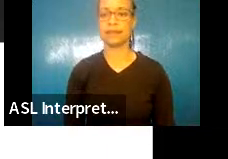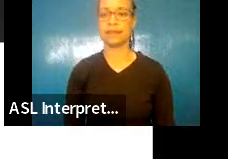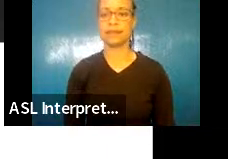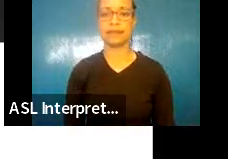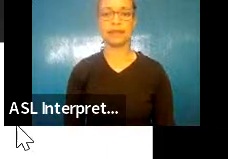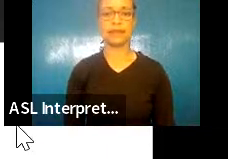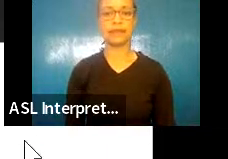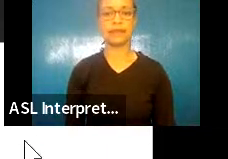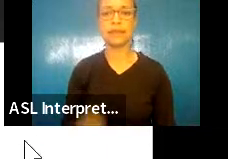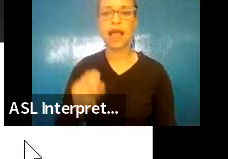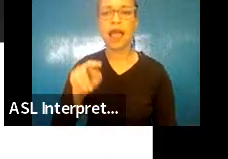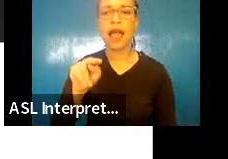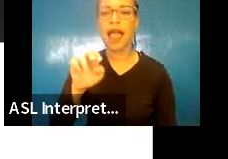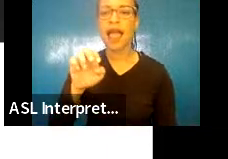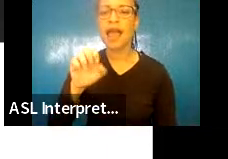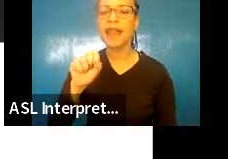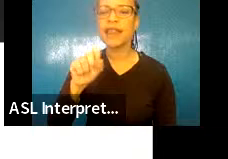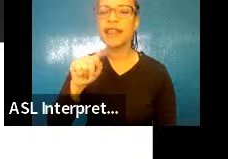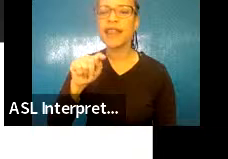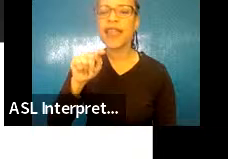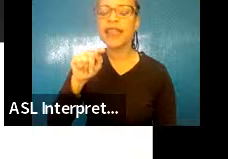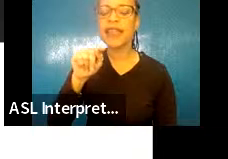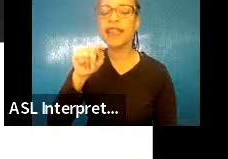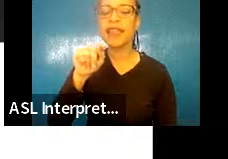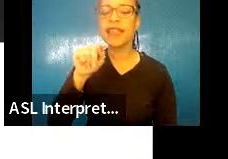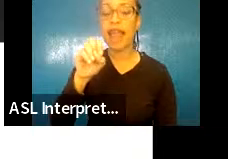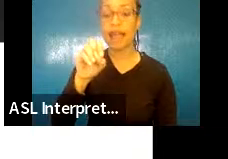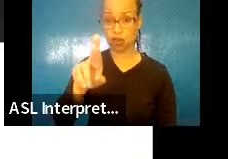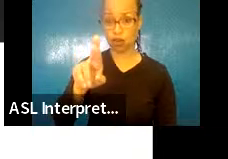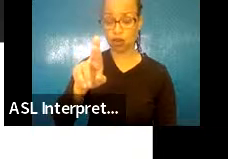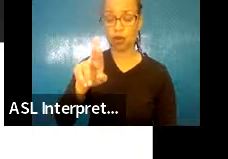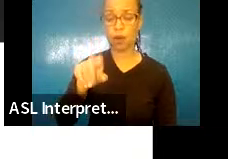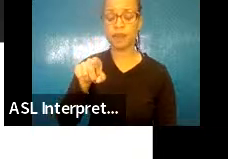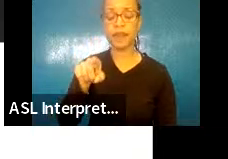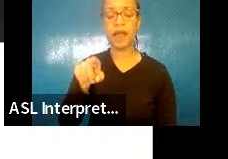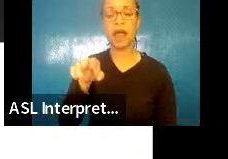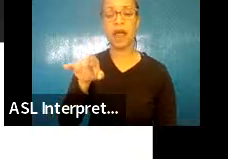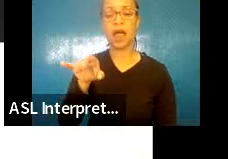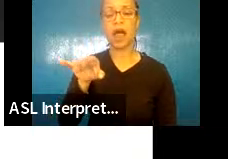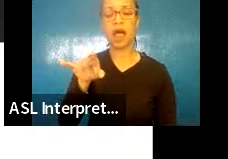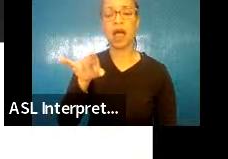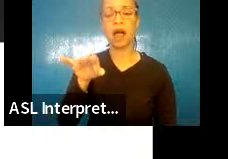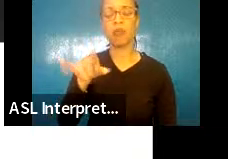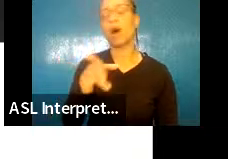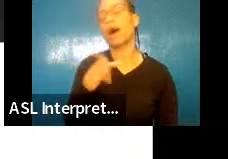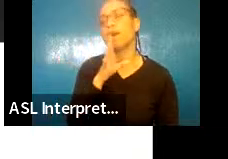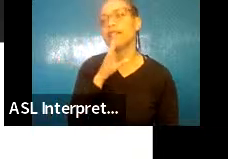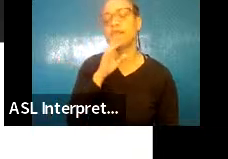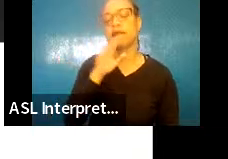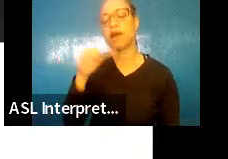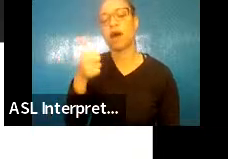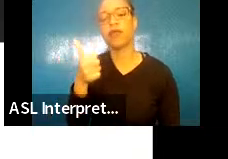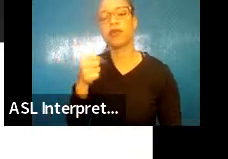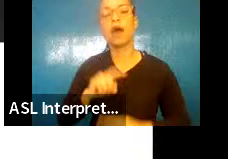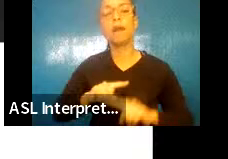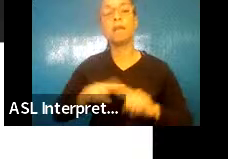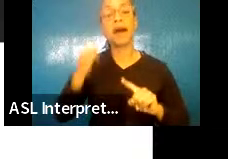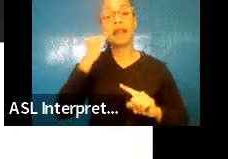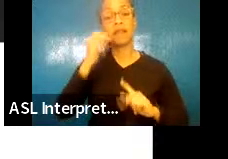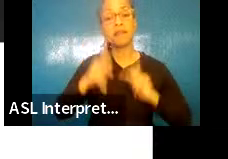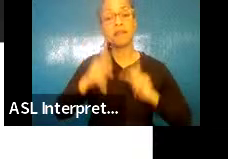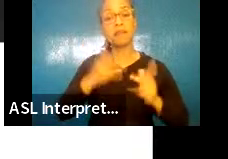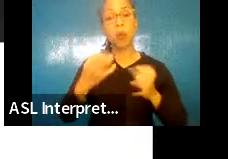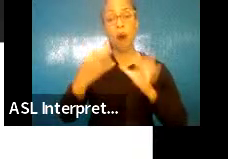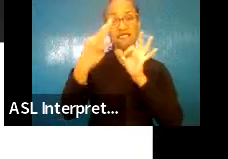And Nestor, I think, I think this, I don't want to speak for Kimmy and Donata, but certainly if people want to give